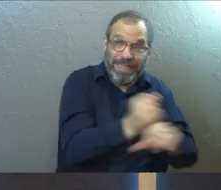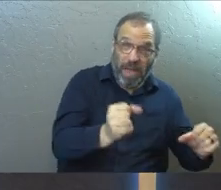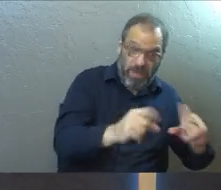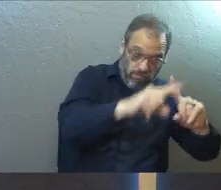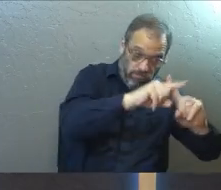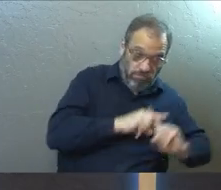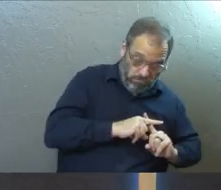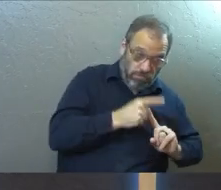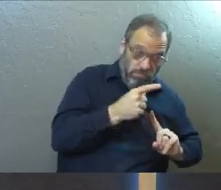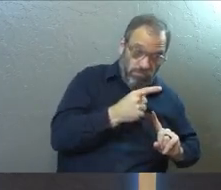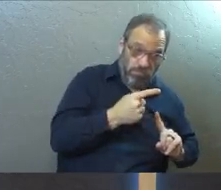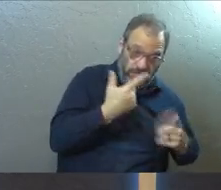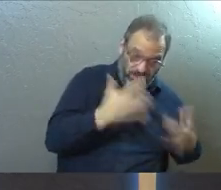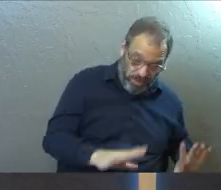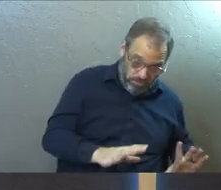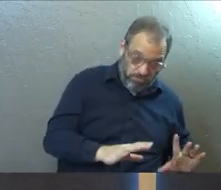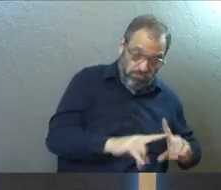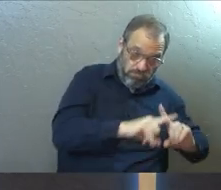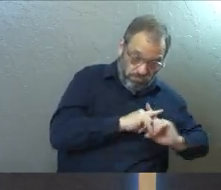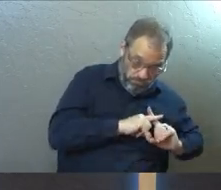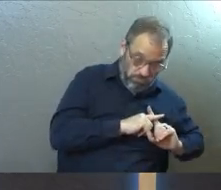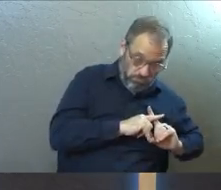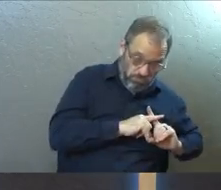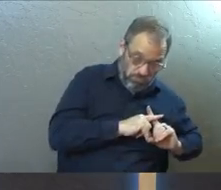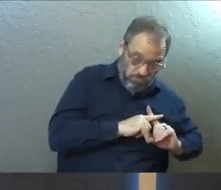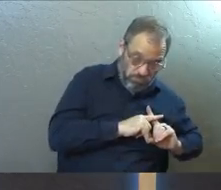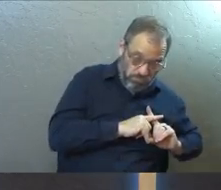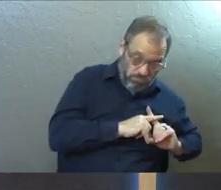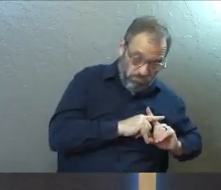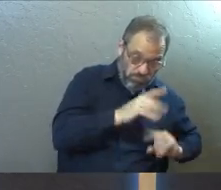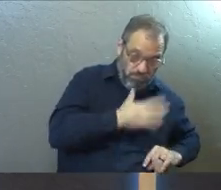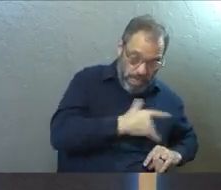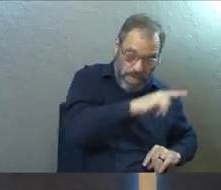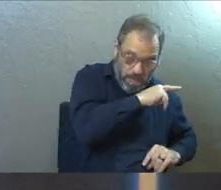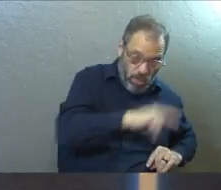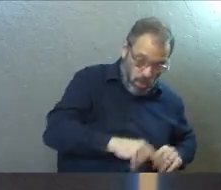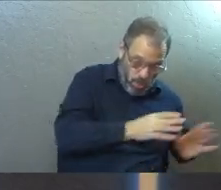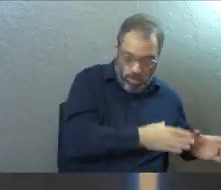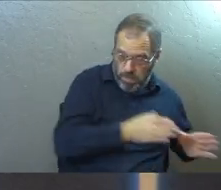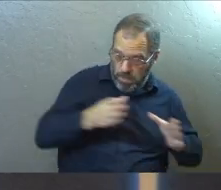salvation promised to us in Jesus, because we've decided to make him Lord,